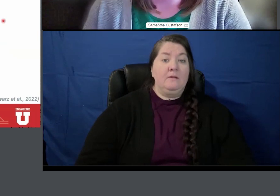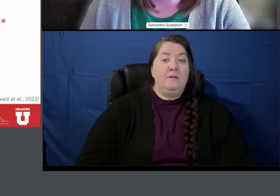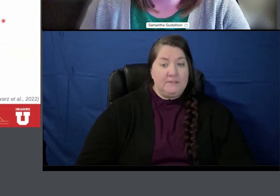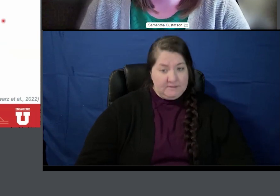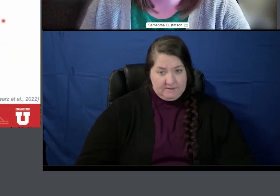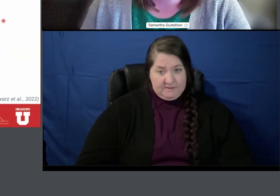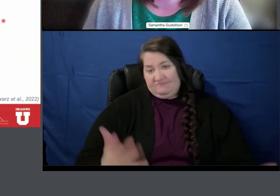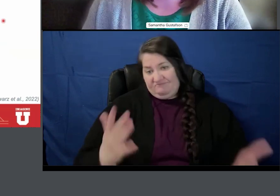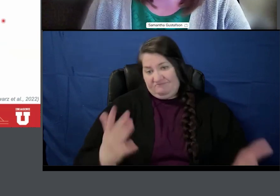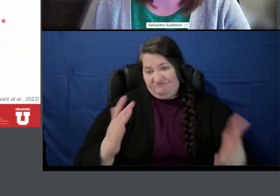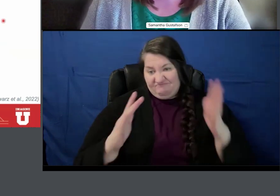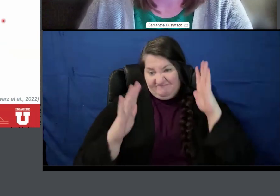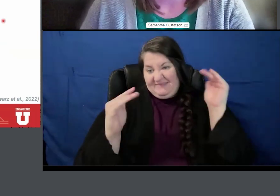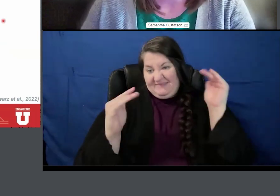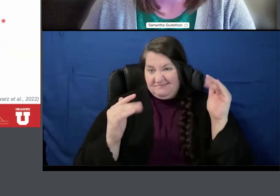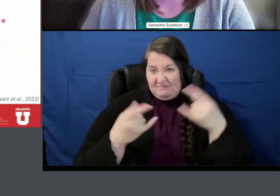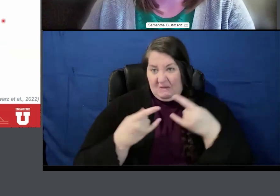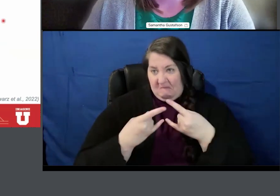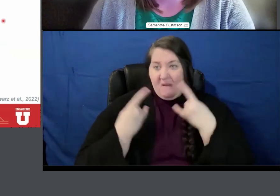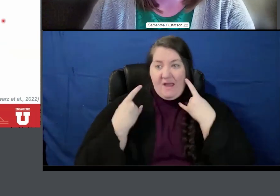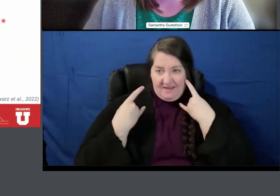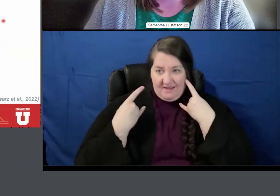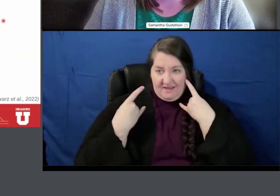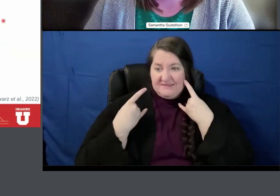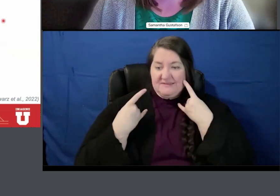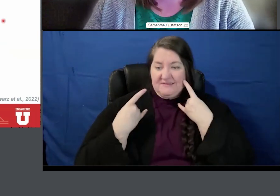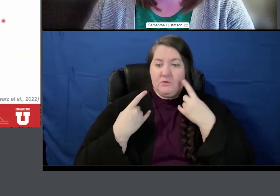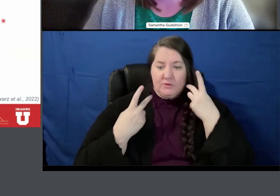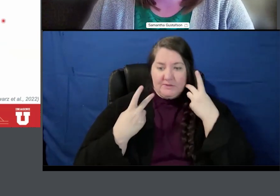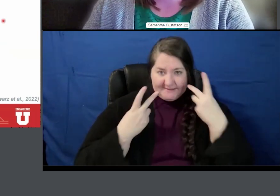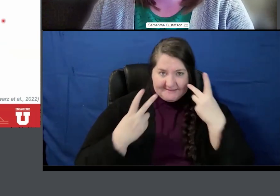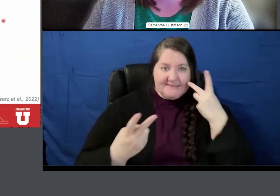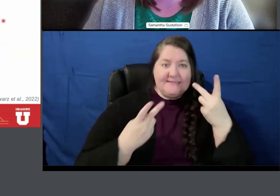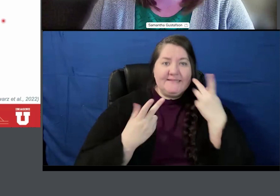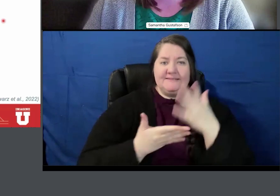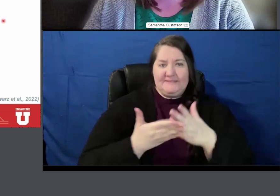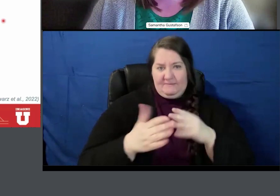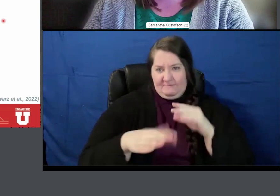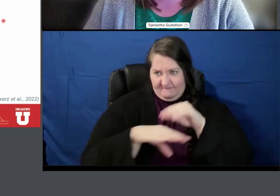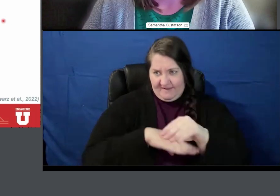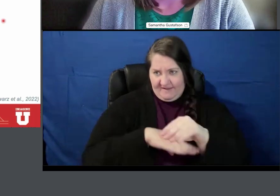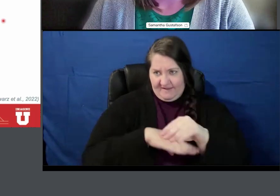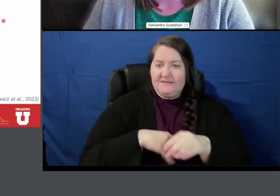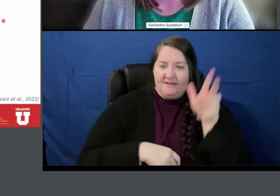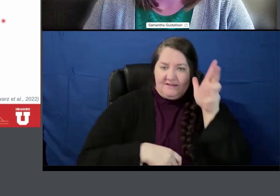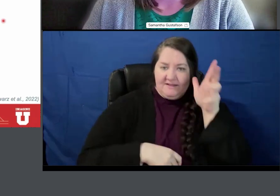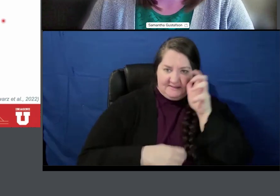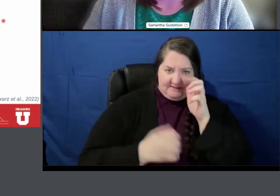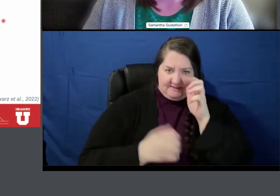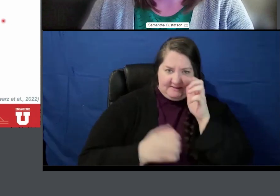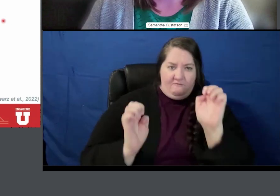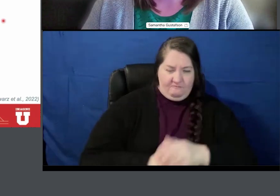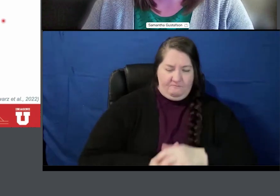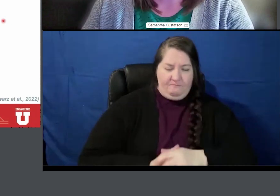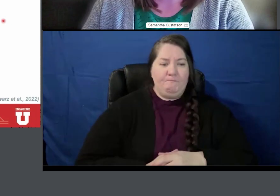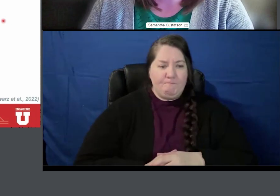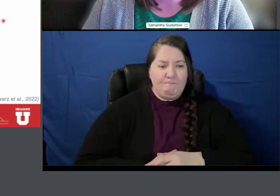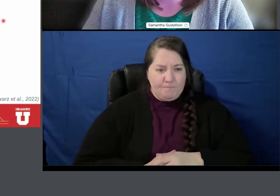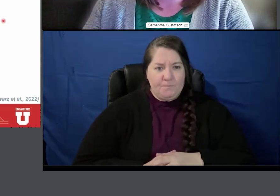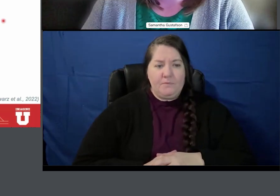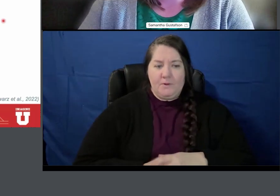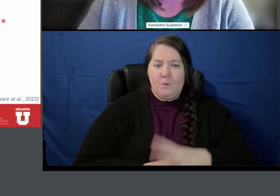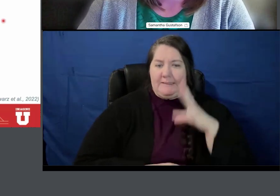As you might expect, face masks are we're starting to see affect listening effort. So we've all experienced